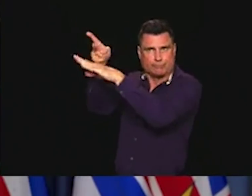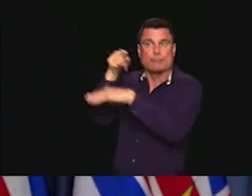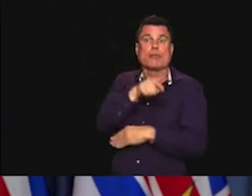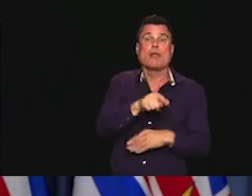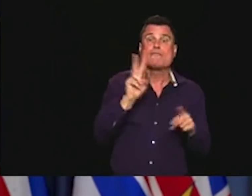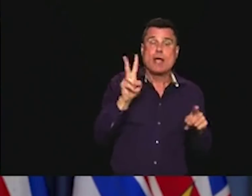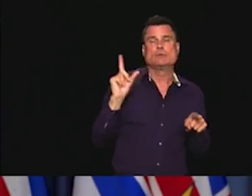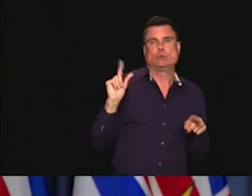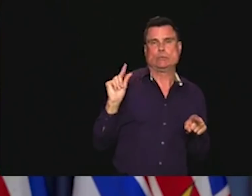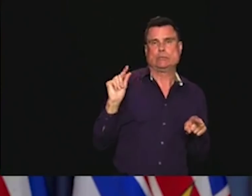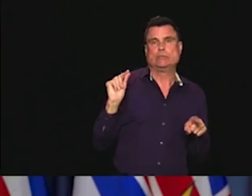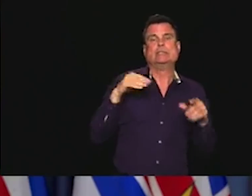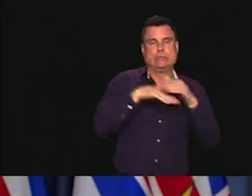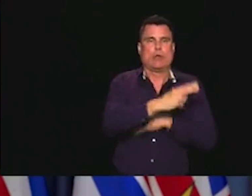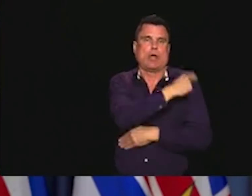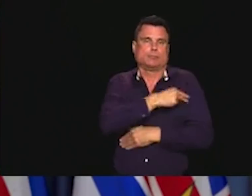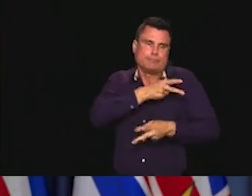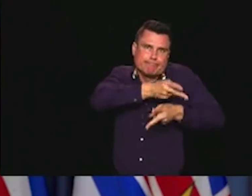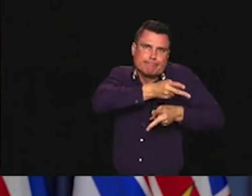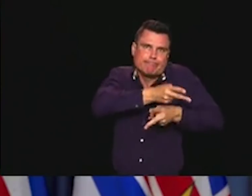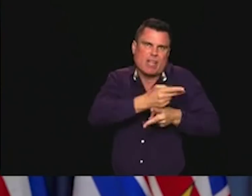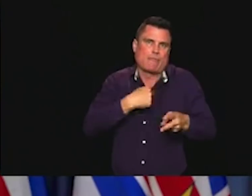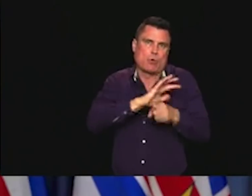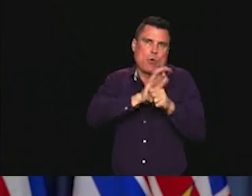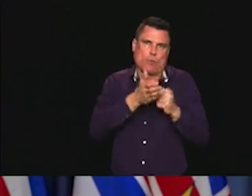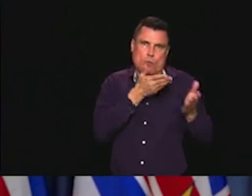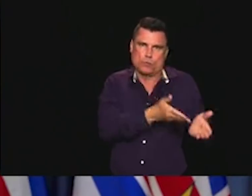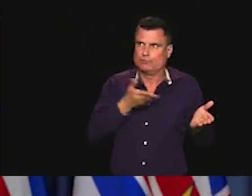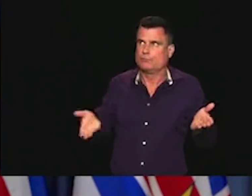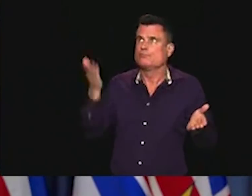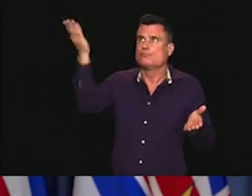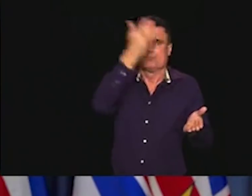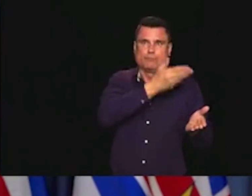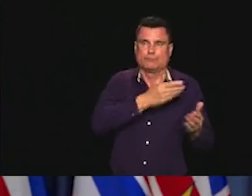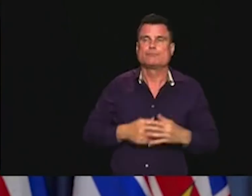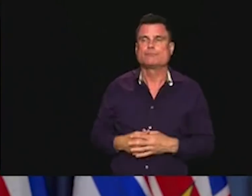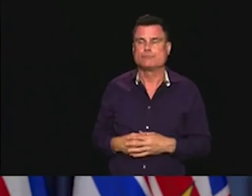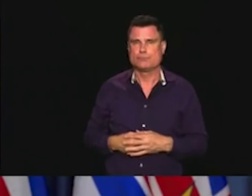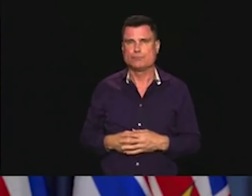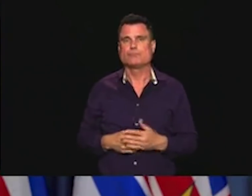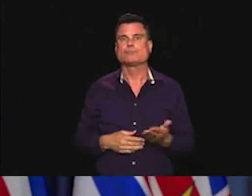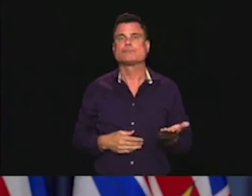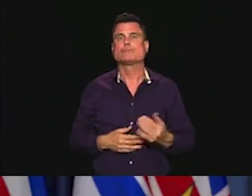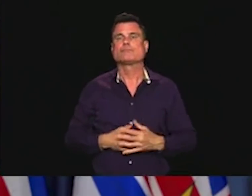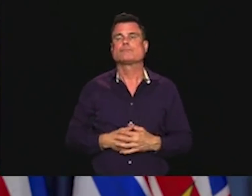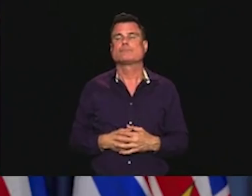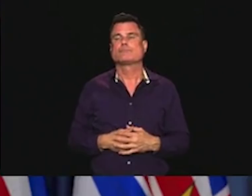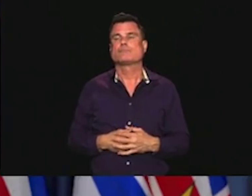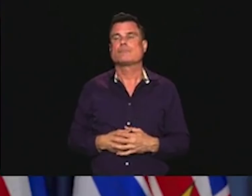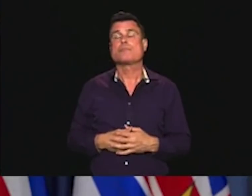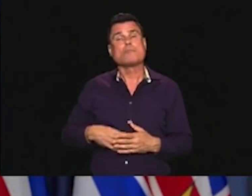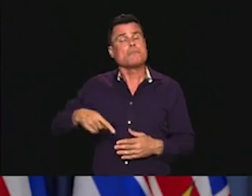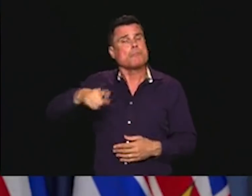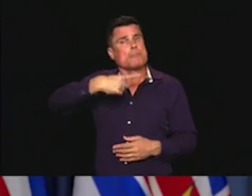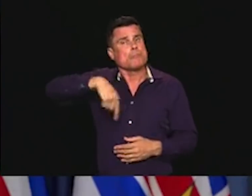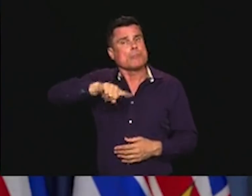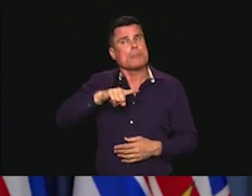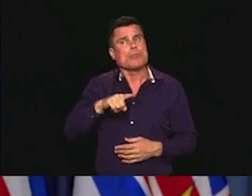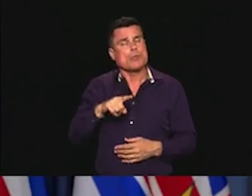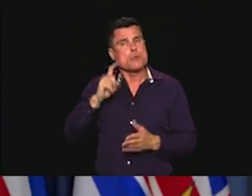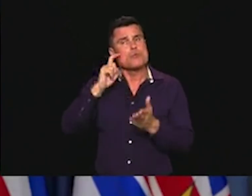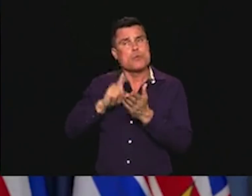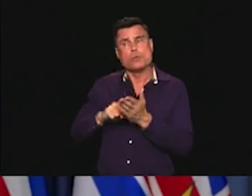2, that's a very positive indication. That said, we still have 45 people in acute care and 12 in critical care.